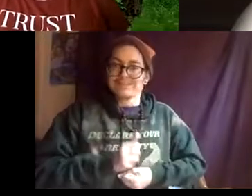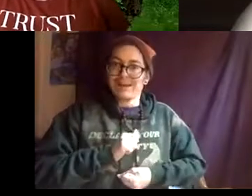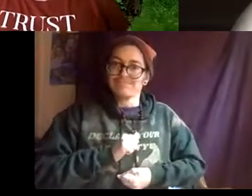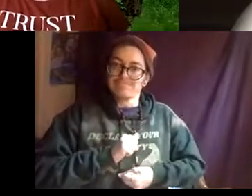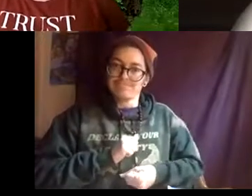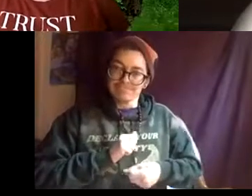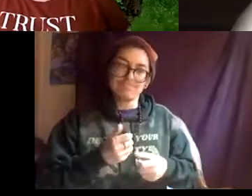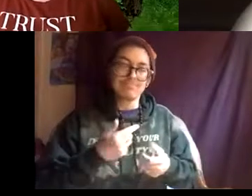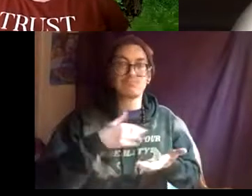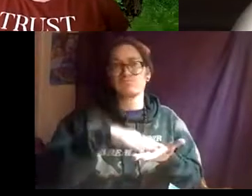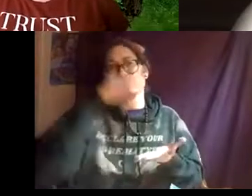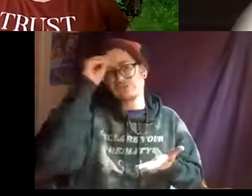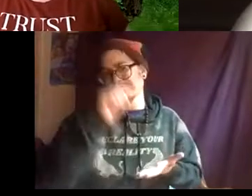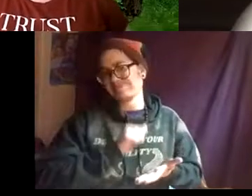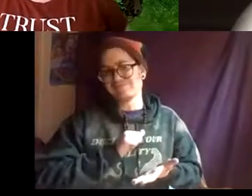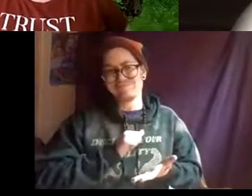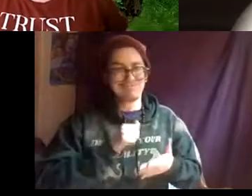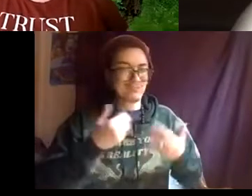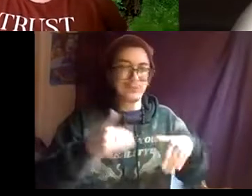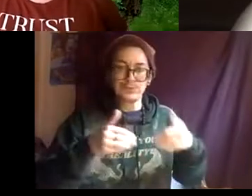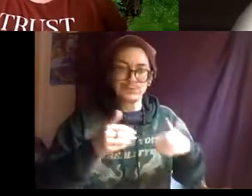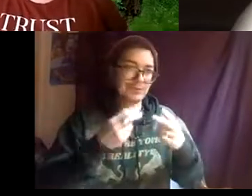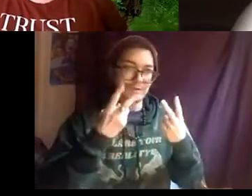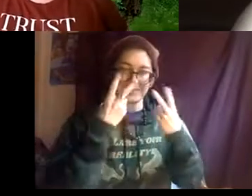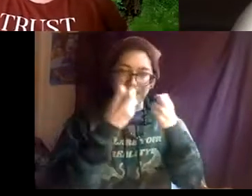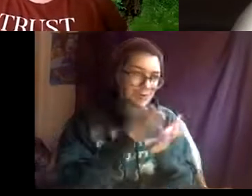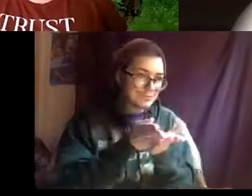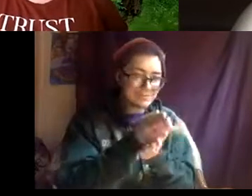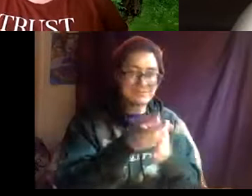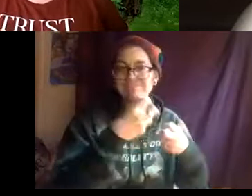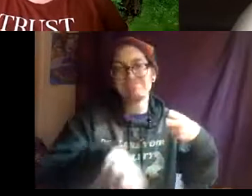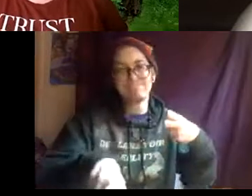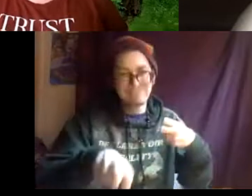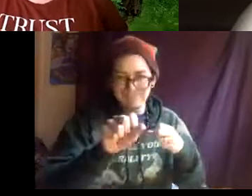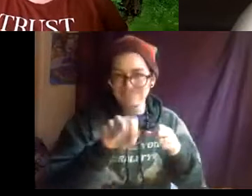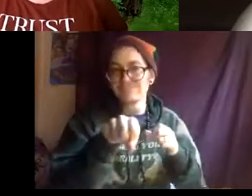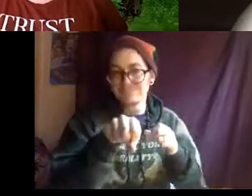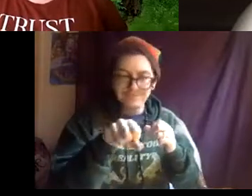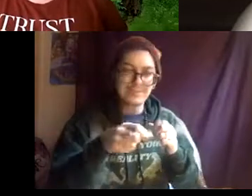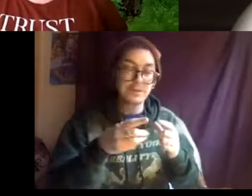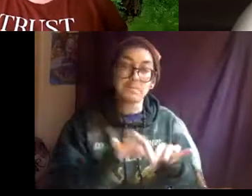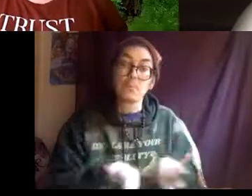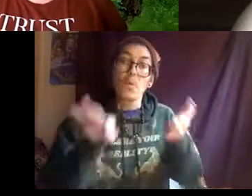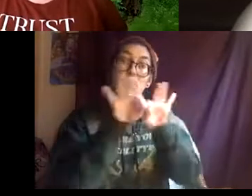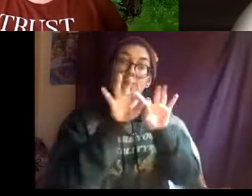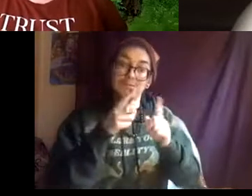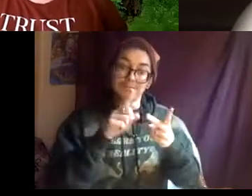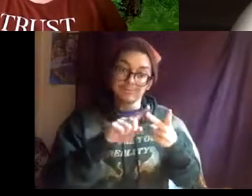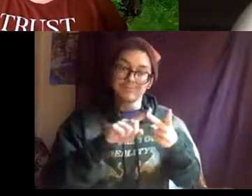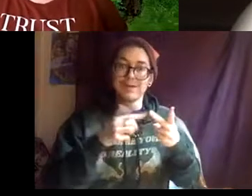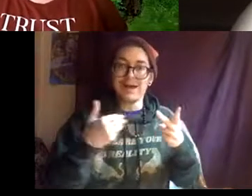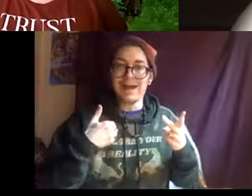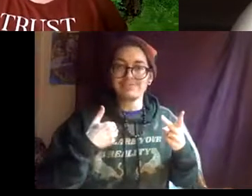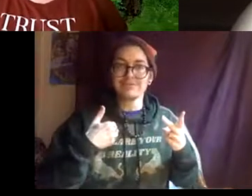And being able to follow my own intuition has helped me increase my ability to have those boundaries. And you guys, the journey